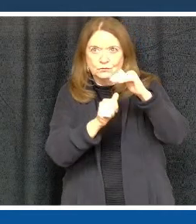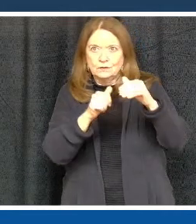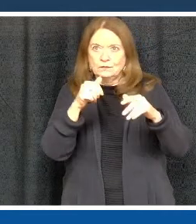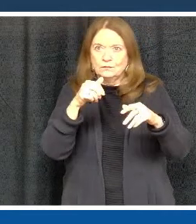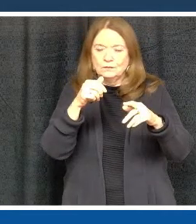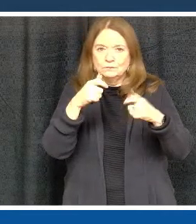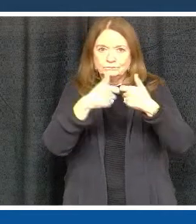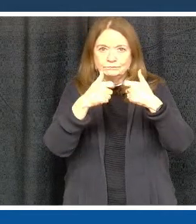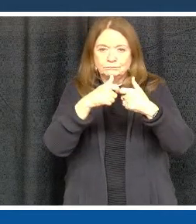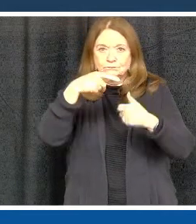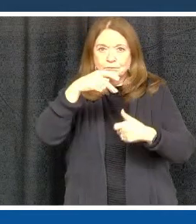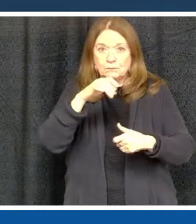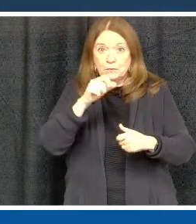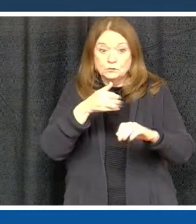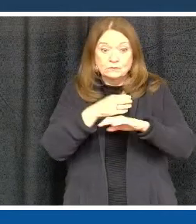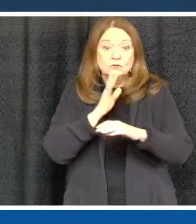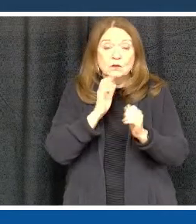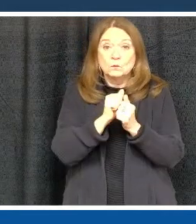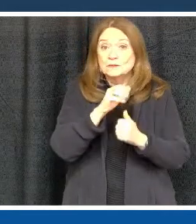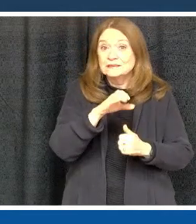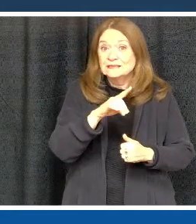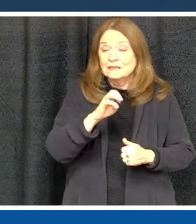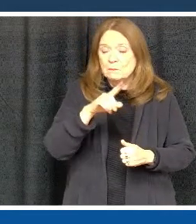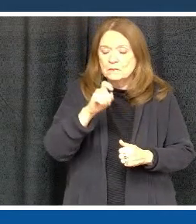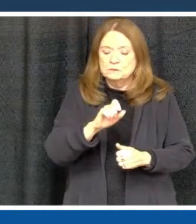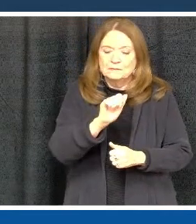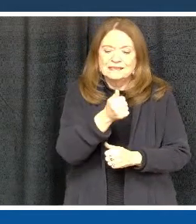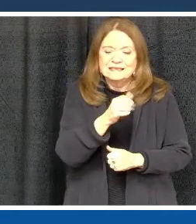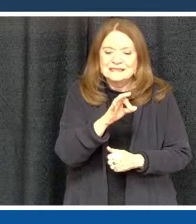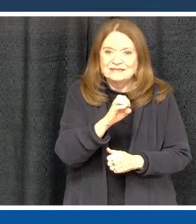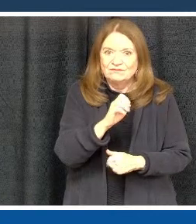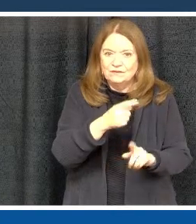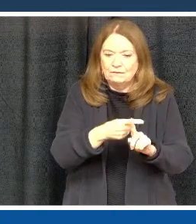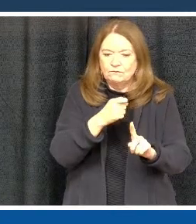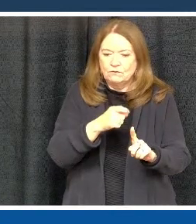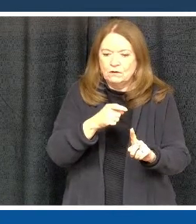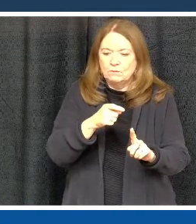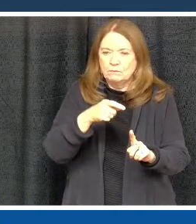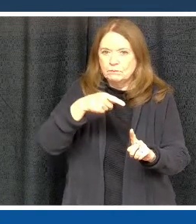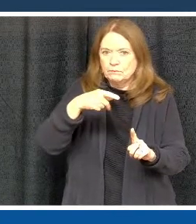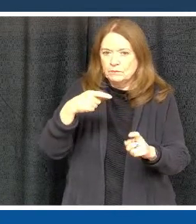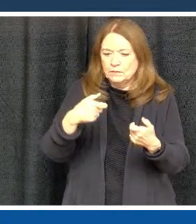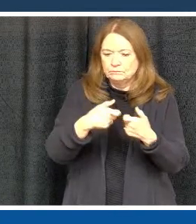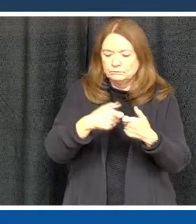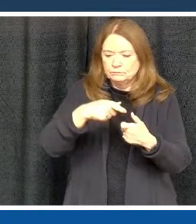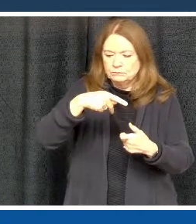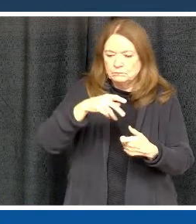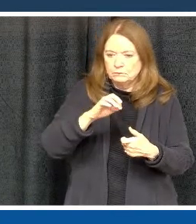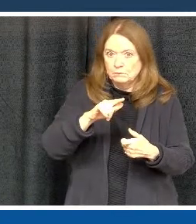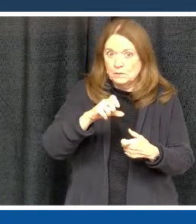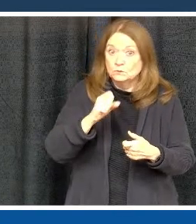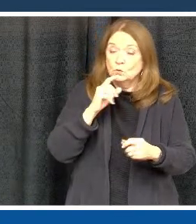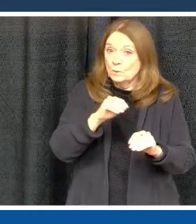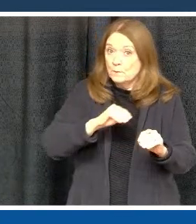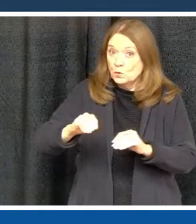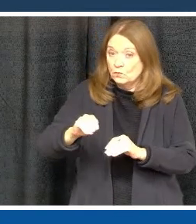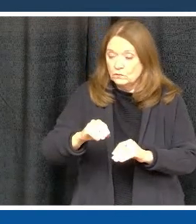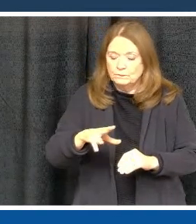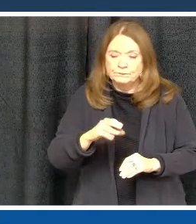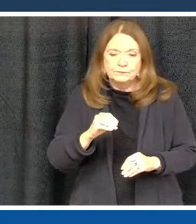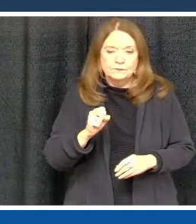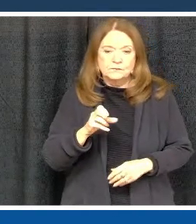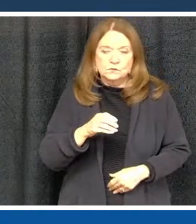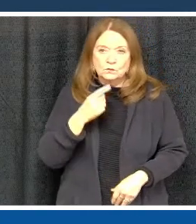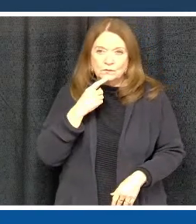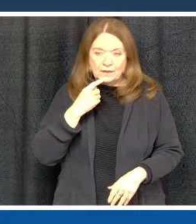to CDE, they need to be at least 10 feet off the power poles or relocate the power poles. But similarly, the street department has said